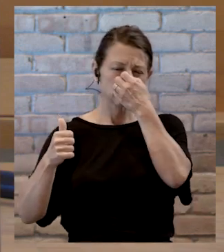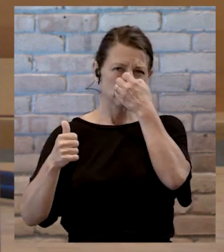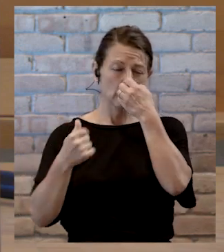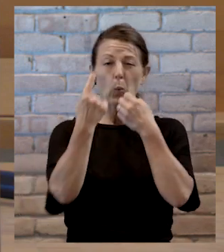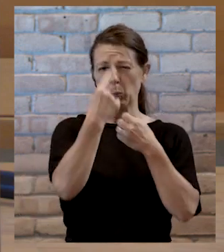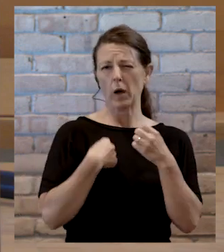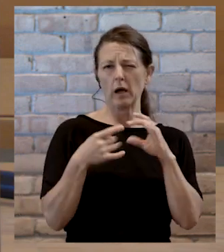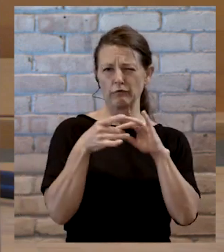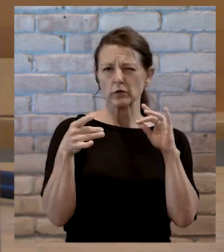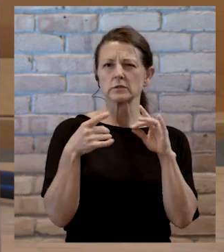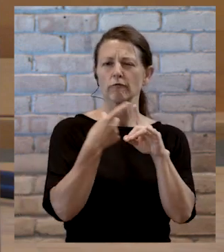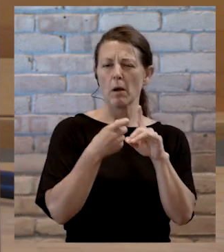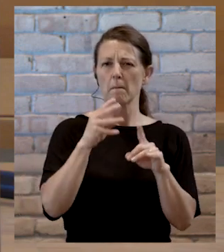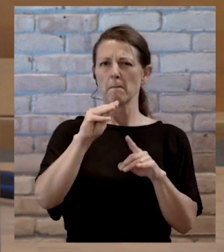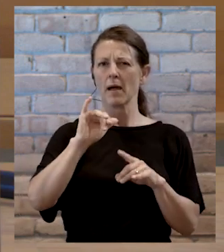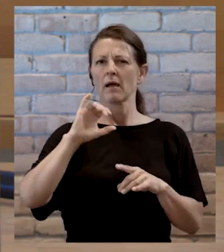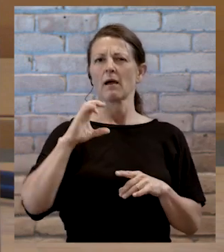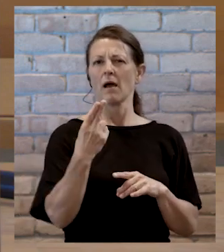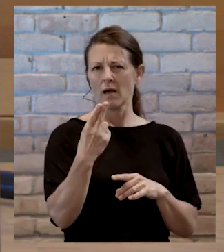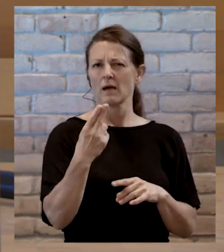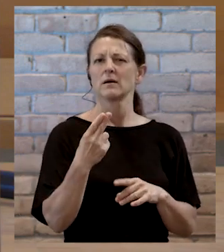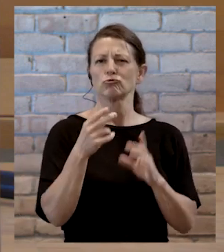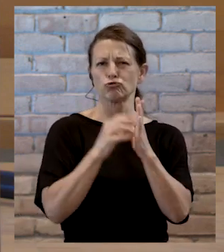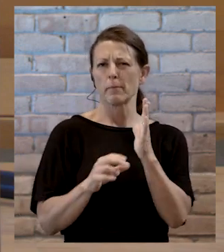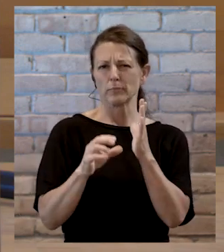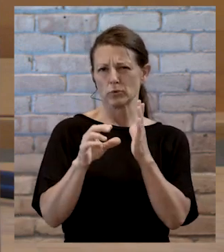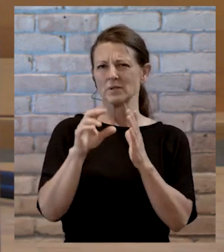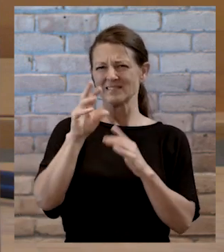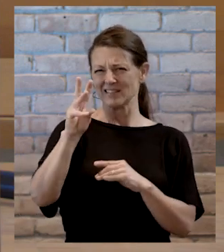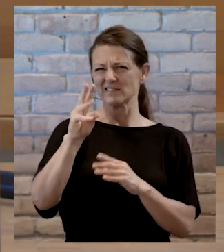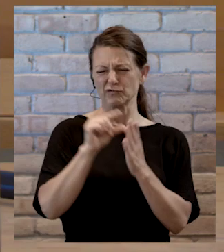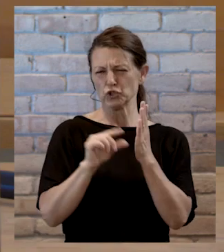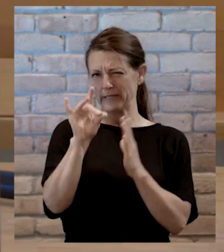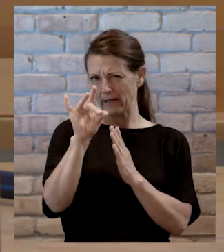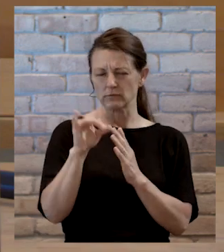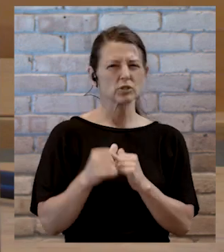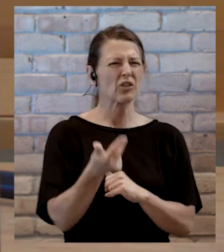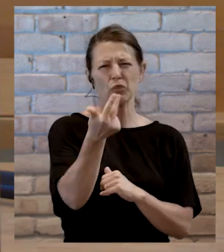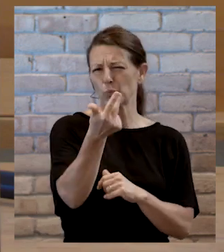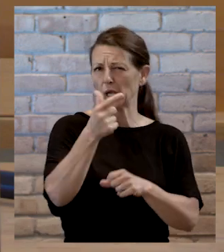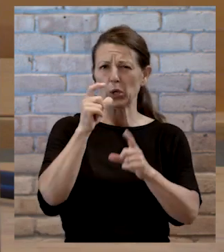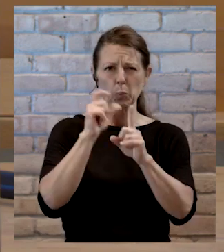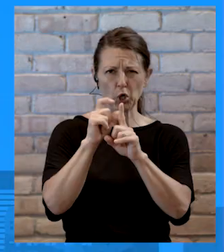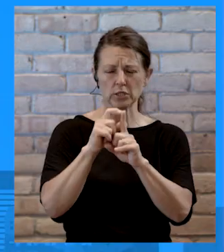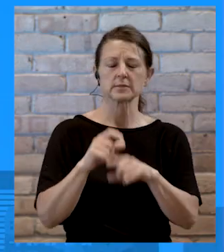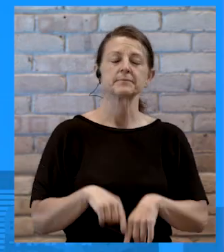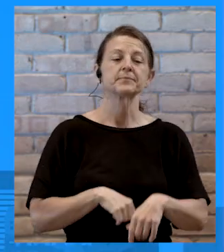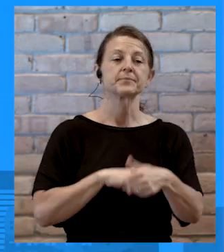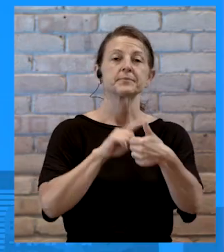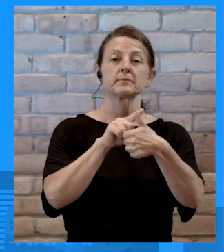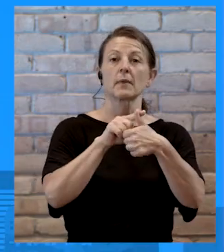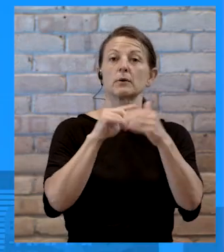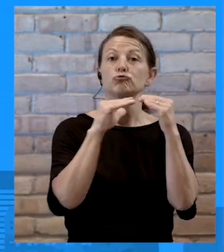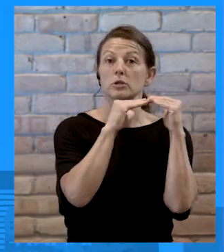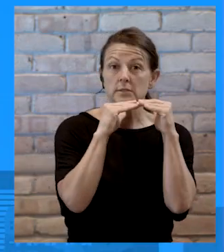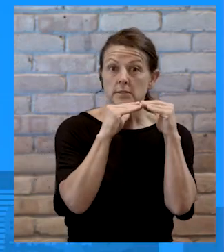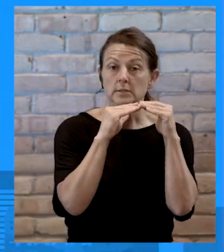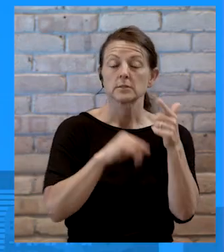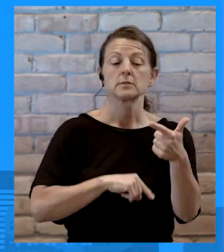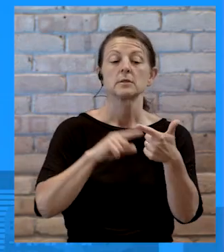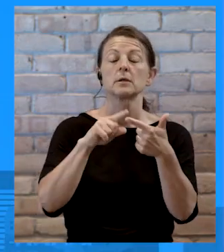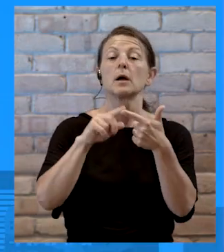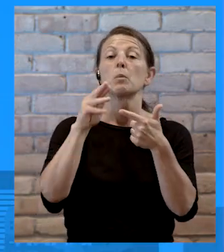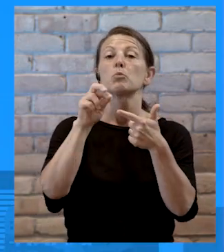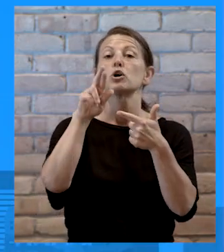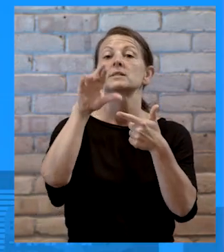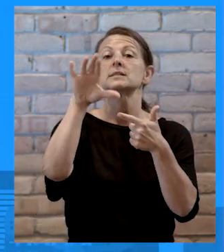verse from Micah 6, verse 8, and just three words that we've been focusing on: justice, mercy,